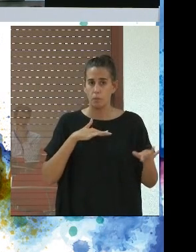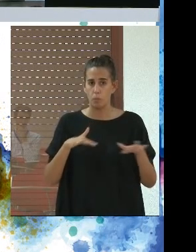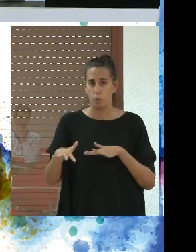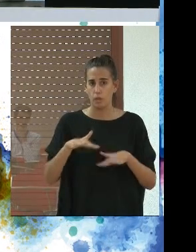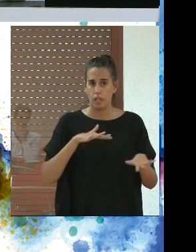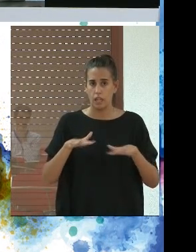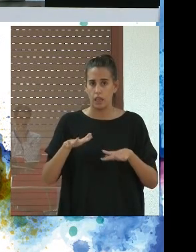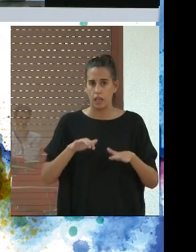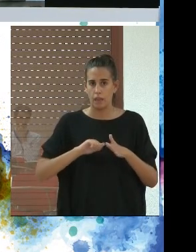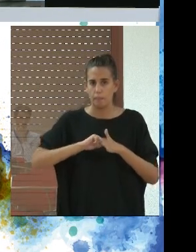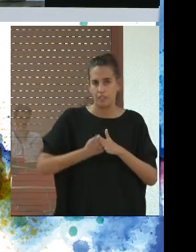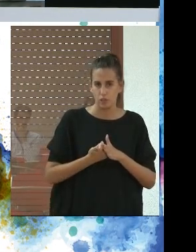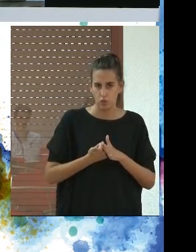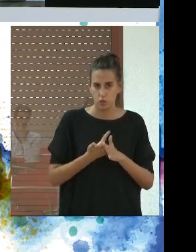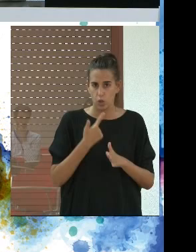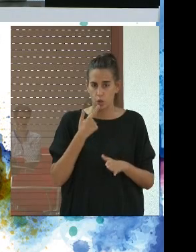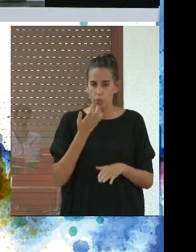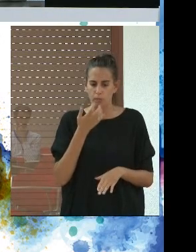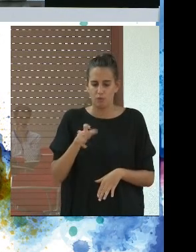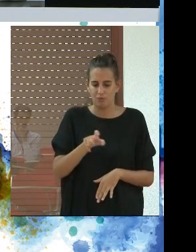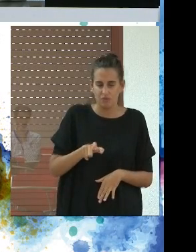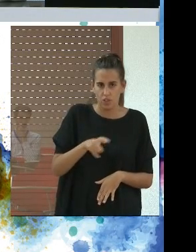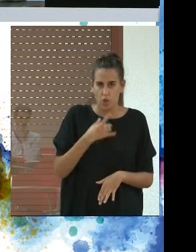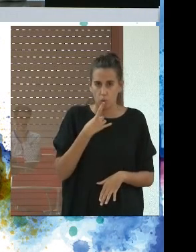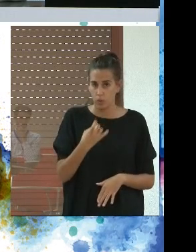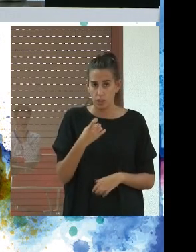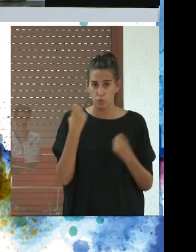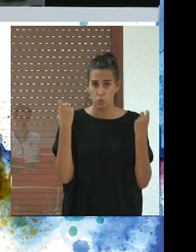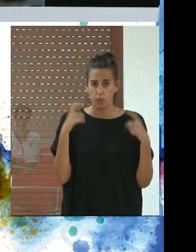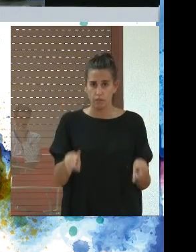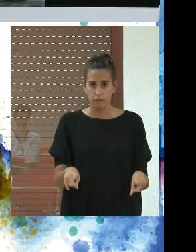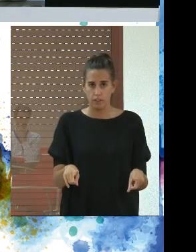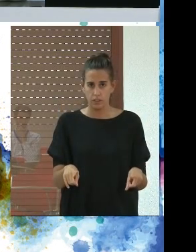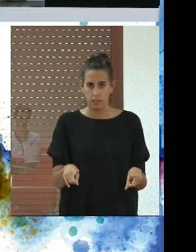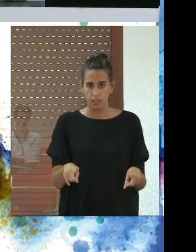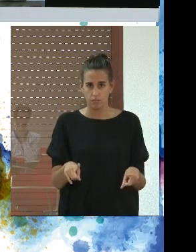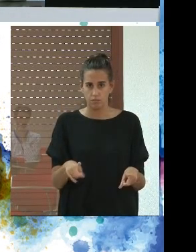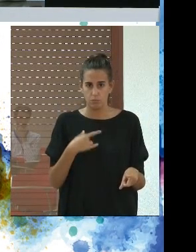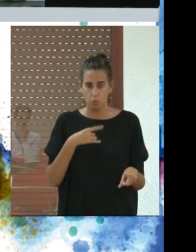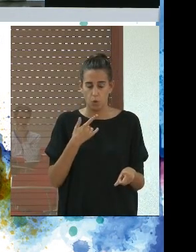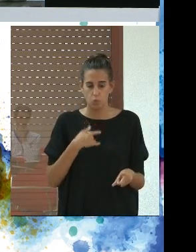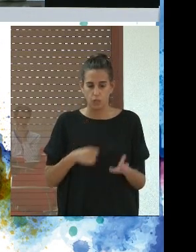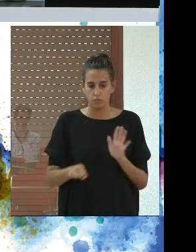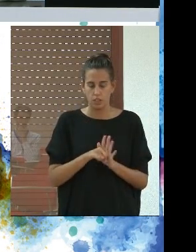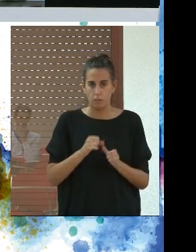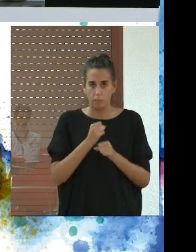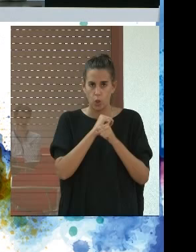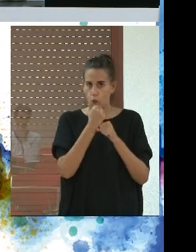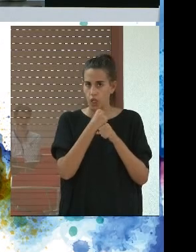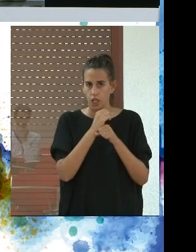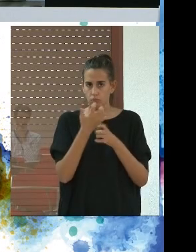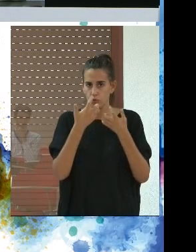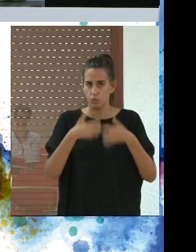about people with severe disability, because if someone has enough mobility as to use a